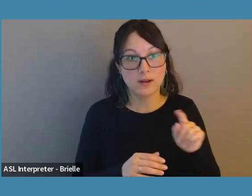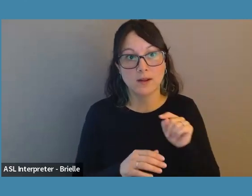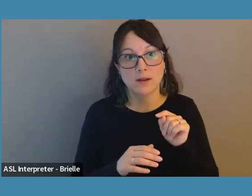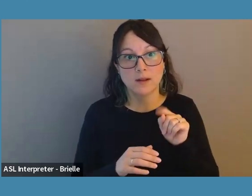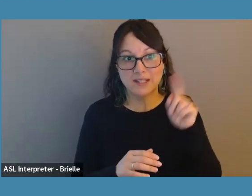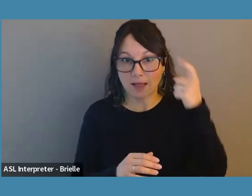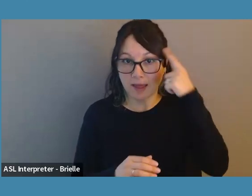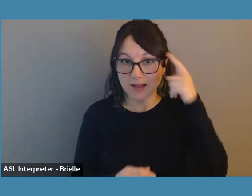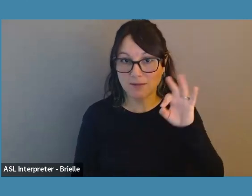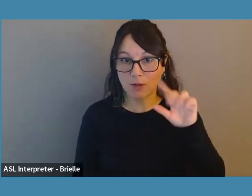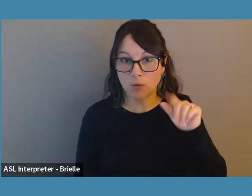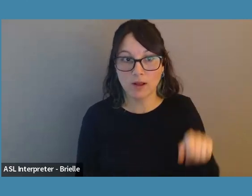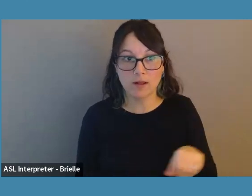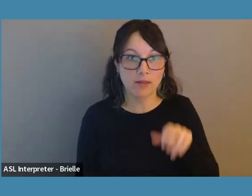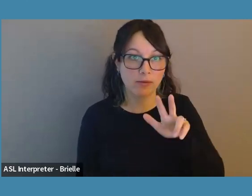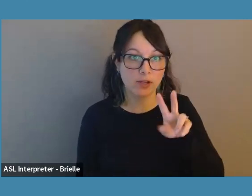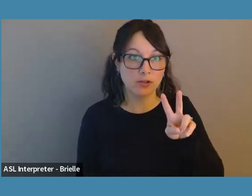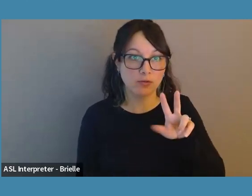Tallahassee, Florida